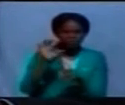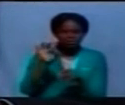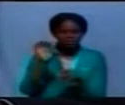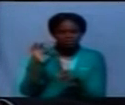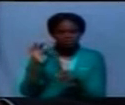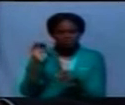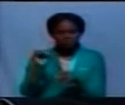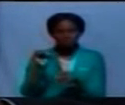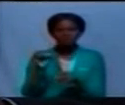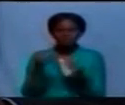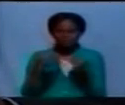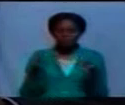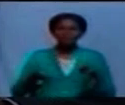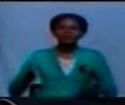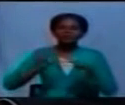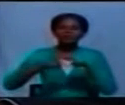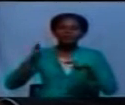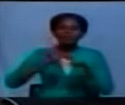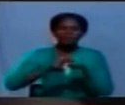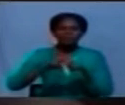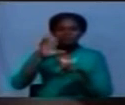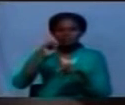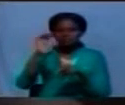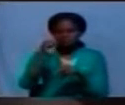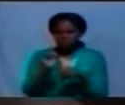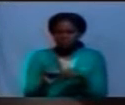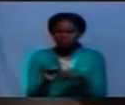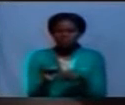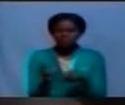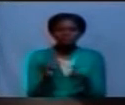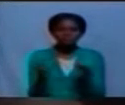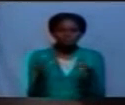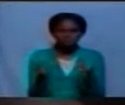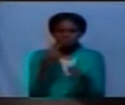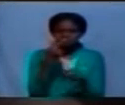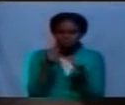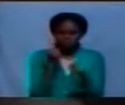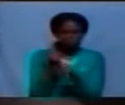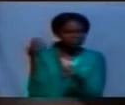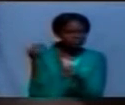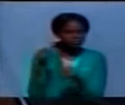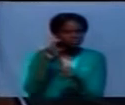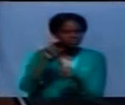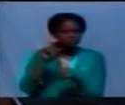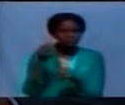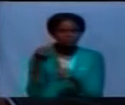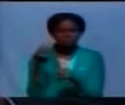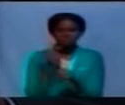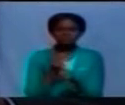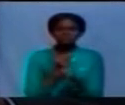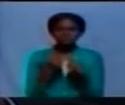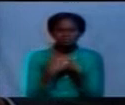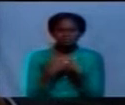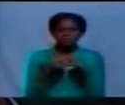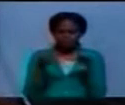I think interest rates had gone above almost 150%. But 2 years ago, 2012, we had interest rate as